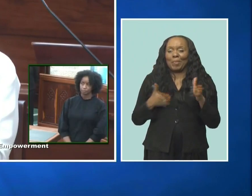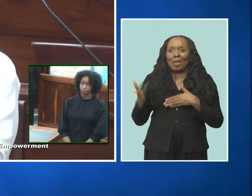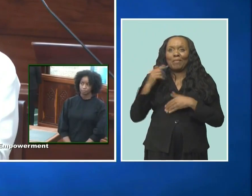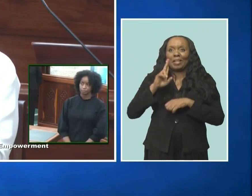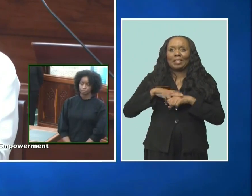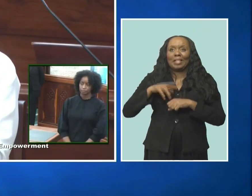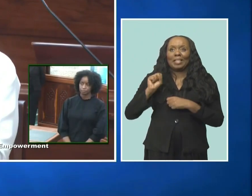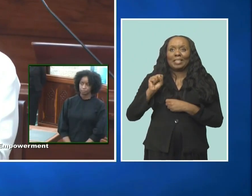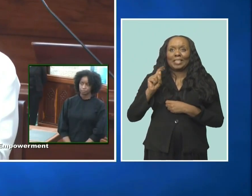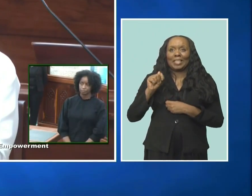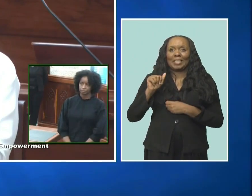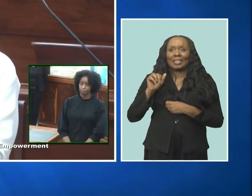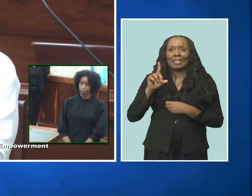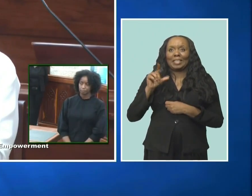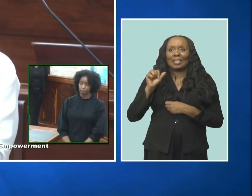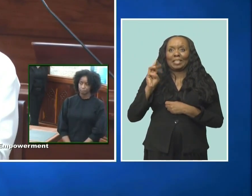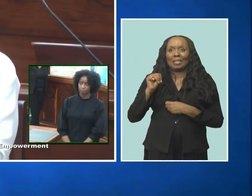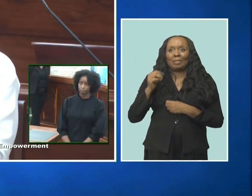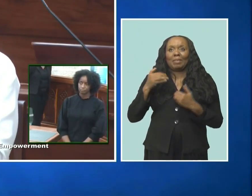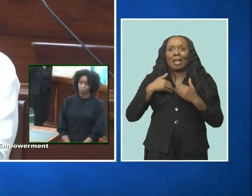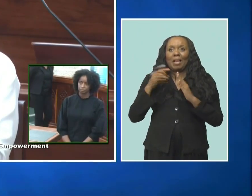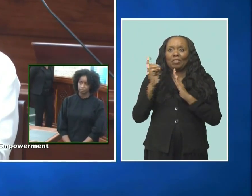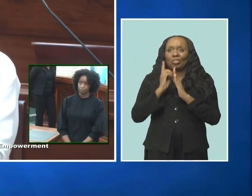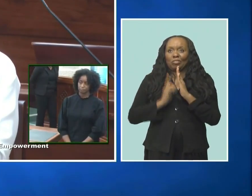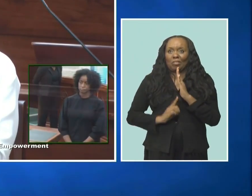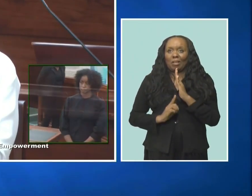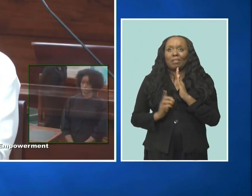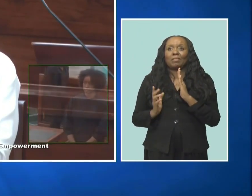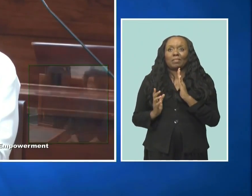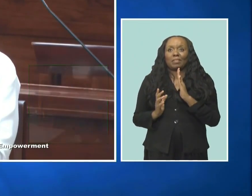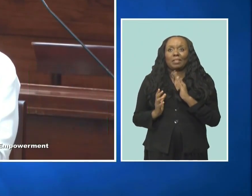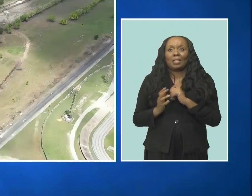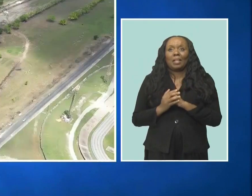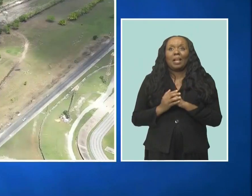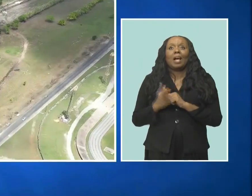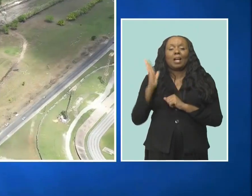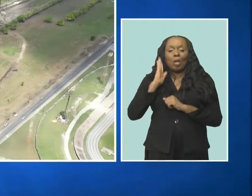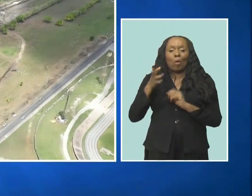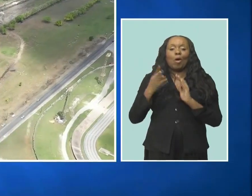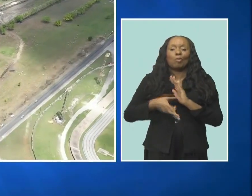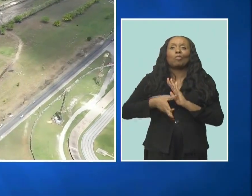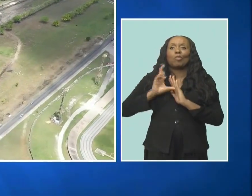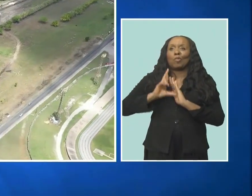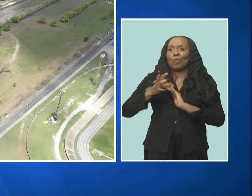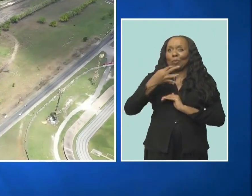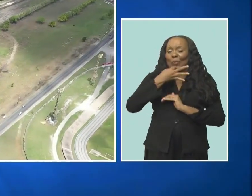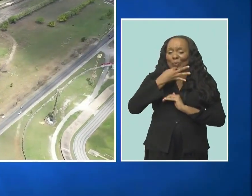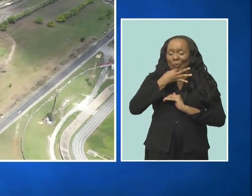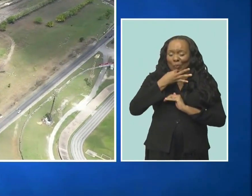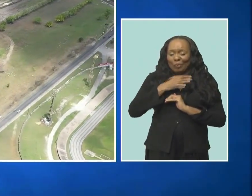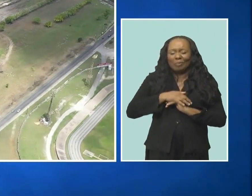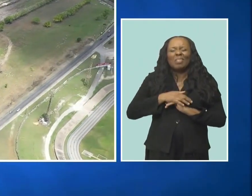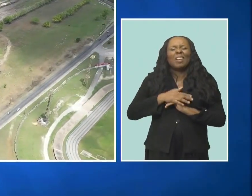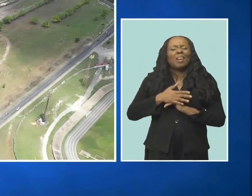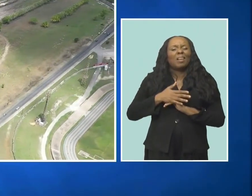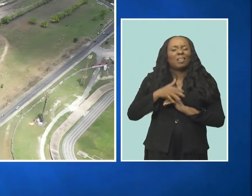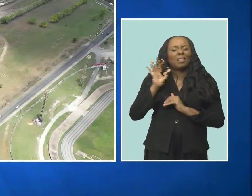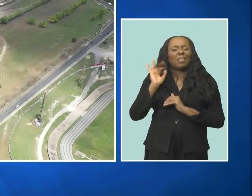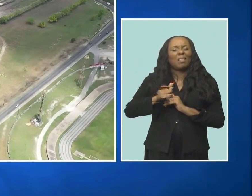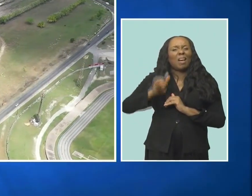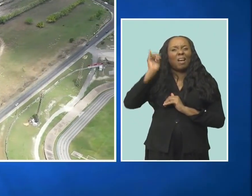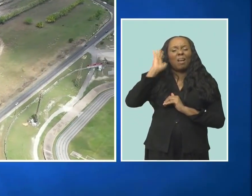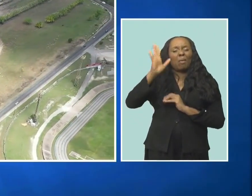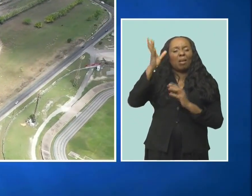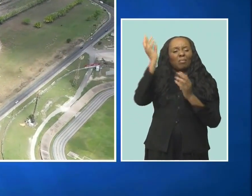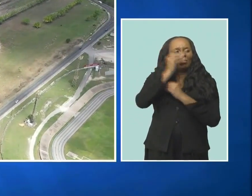being completed, well, the draft of which has been completed and will be reviewed shortly, and that will